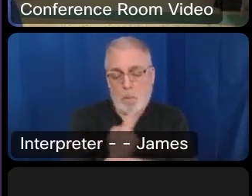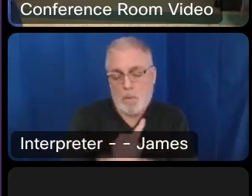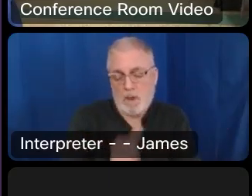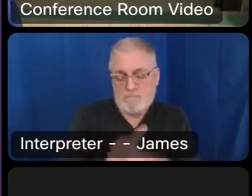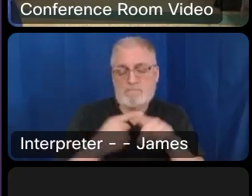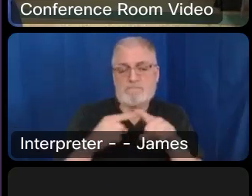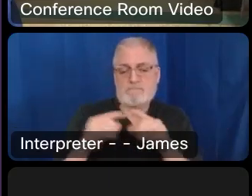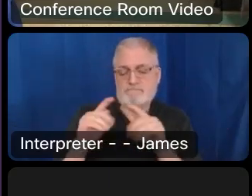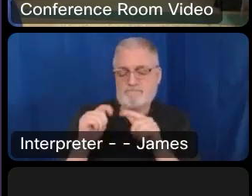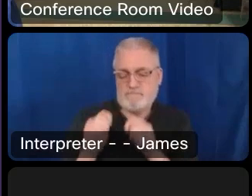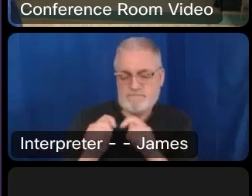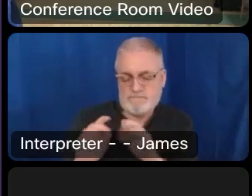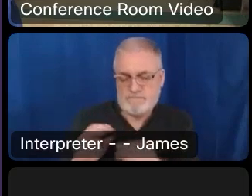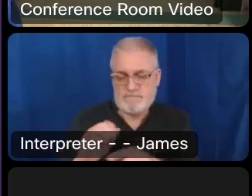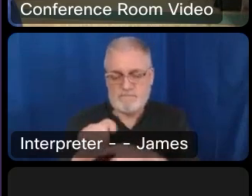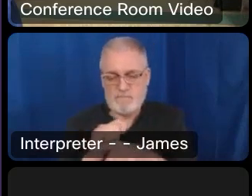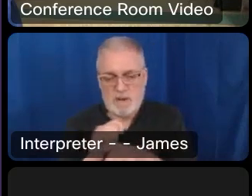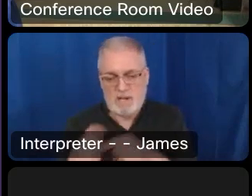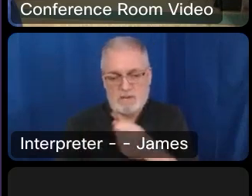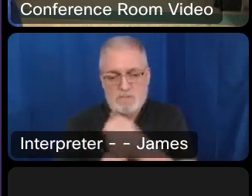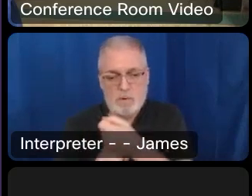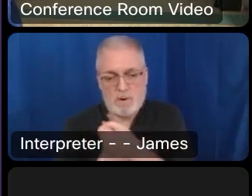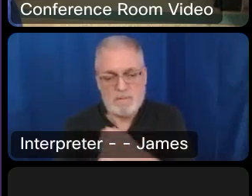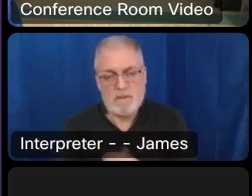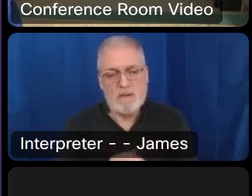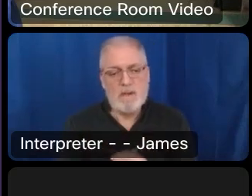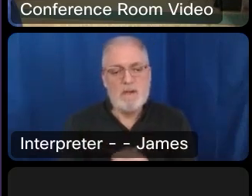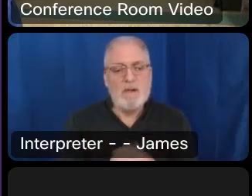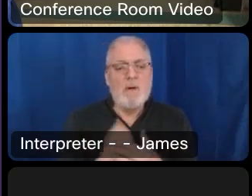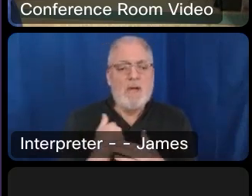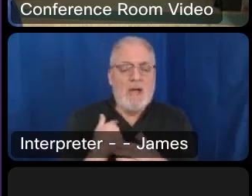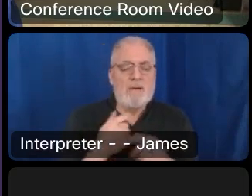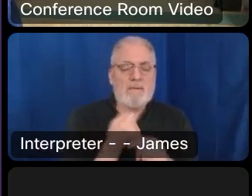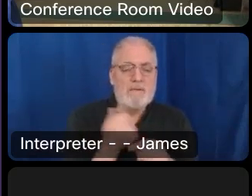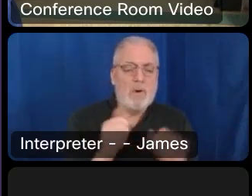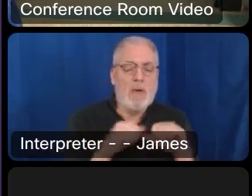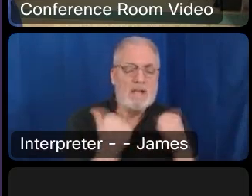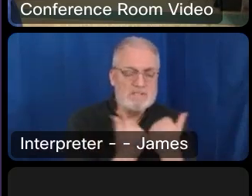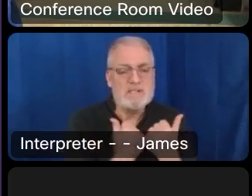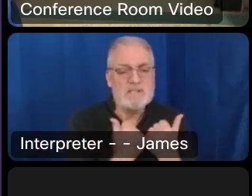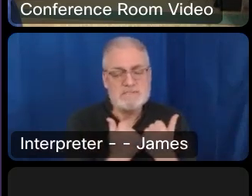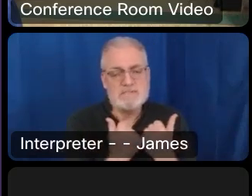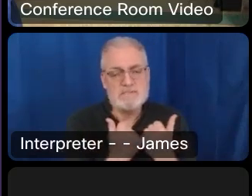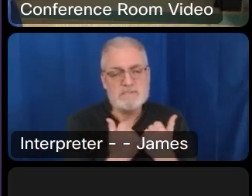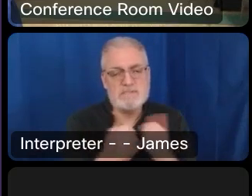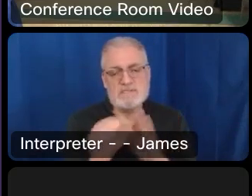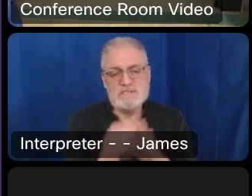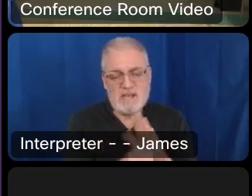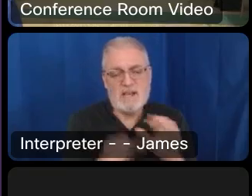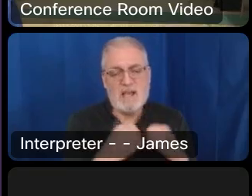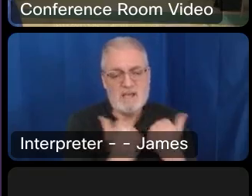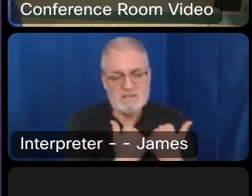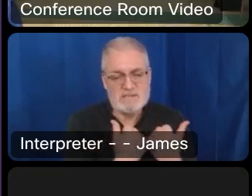to give people who have disabilities more opportunity in very specific